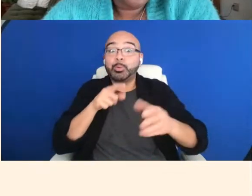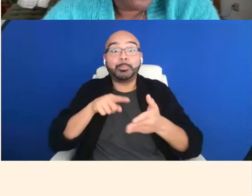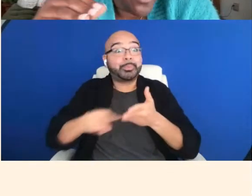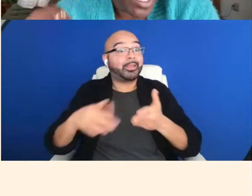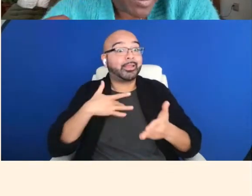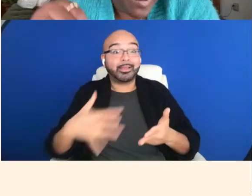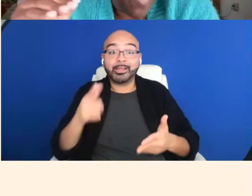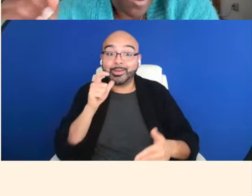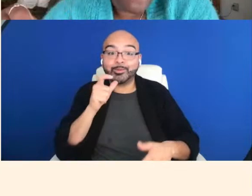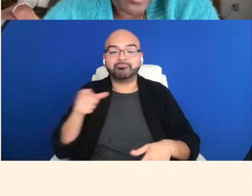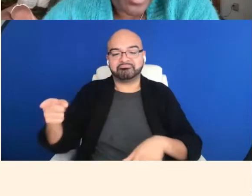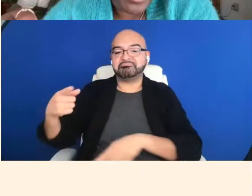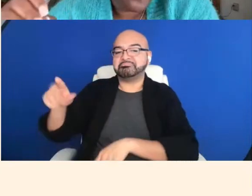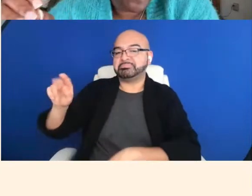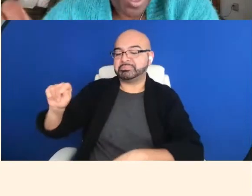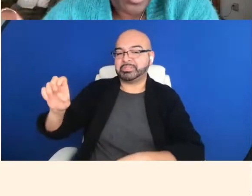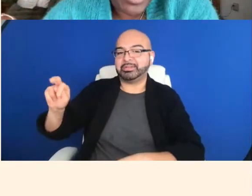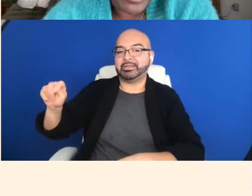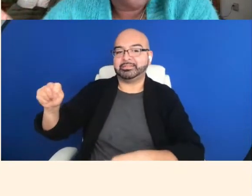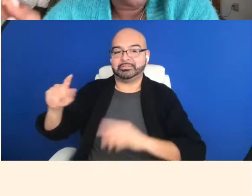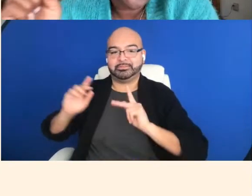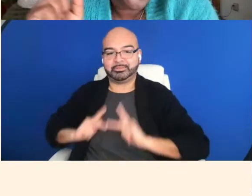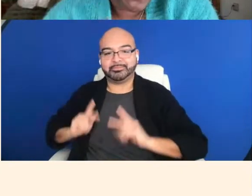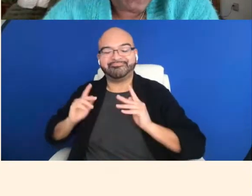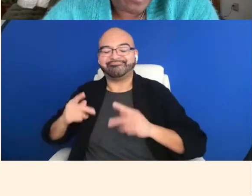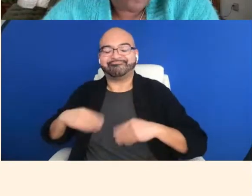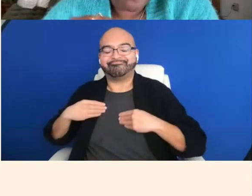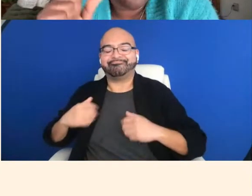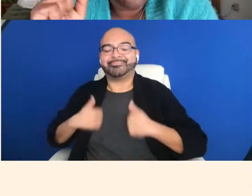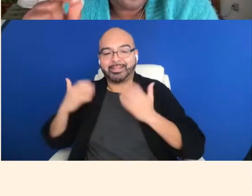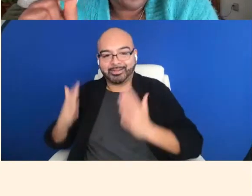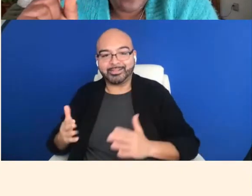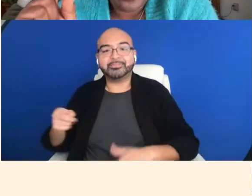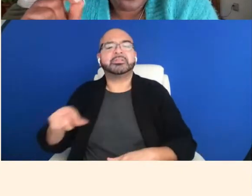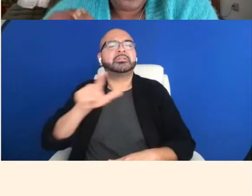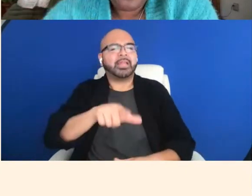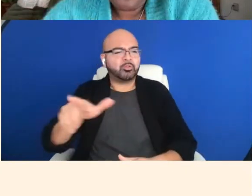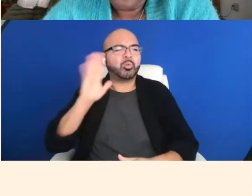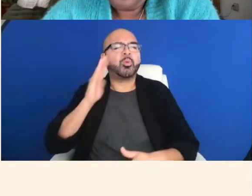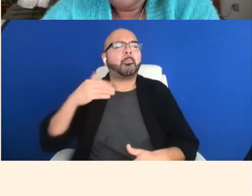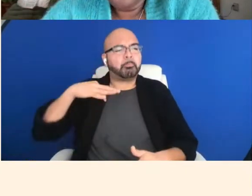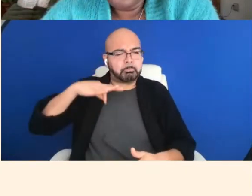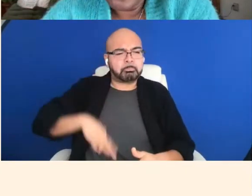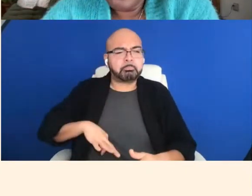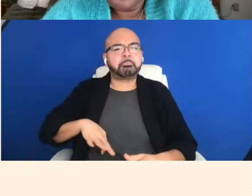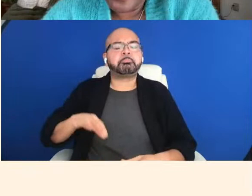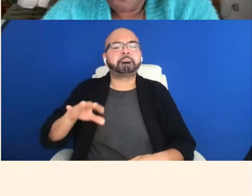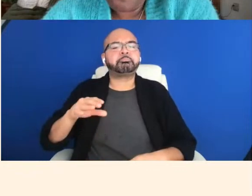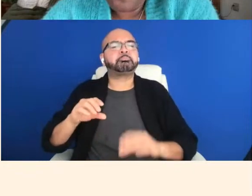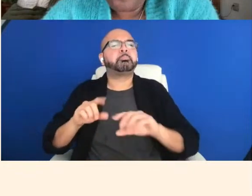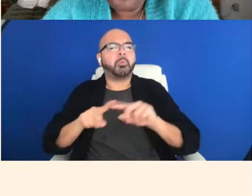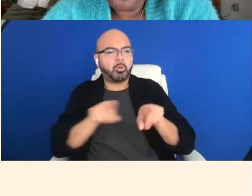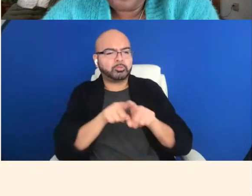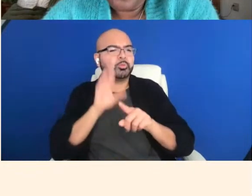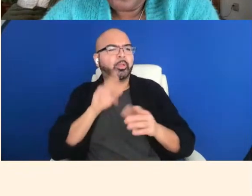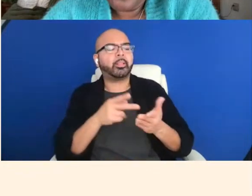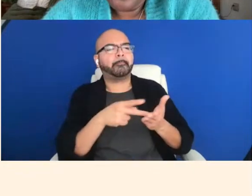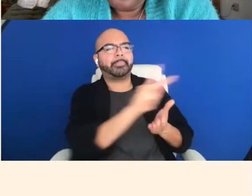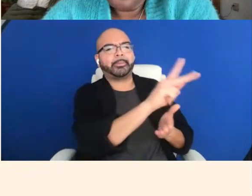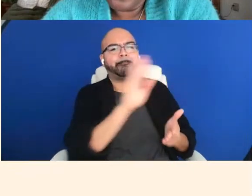And the landlord keeps the profit in his pocket and shares some of that profit with the bank. Do you see how these